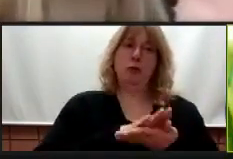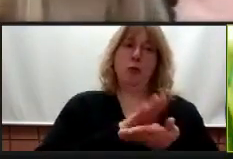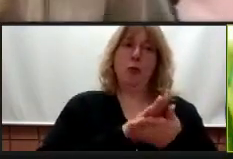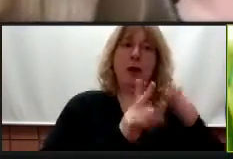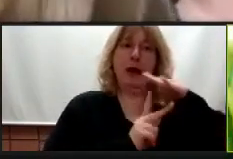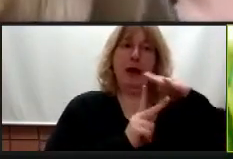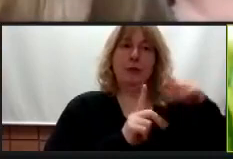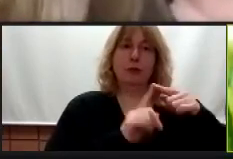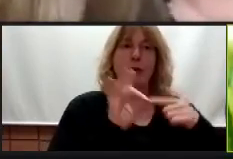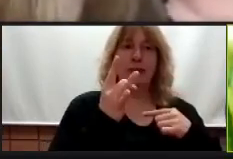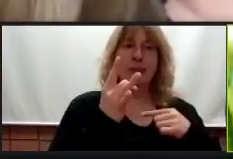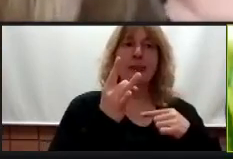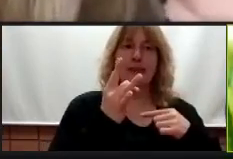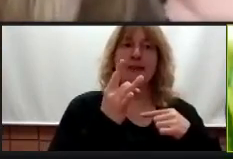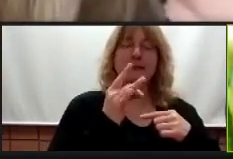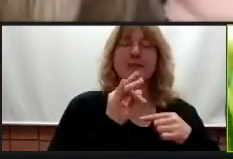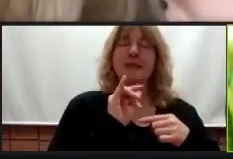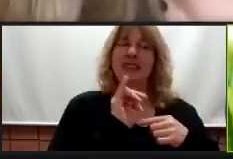And so I think